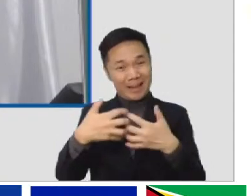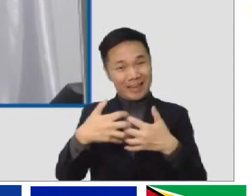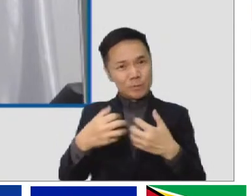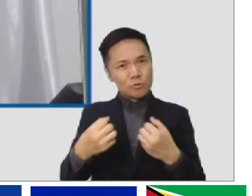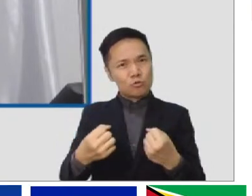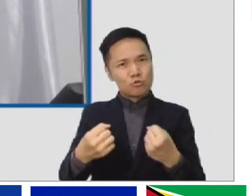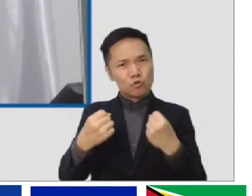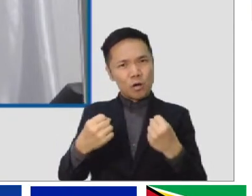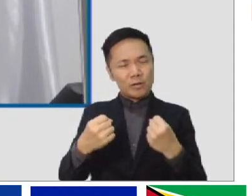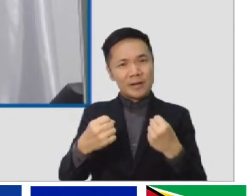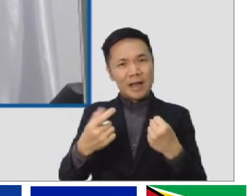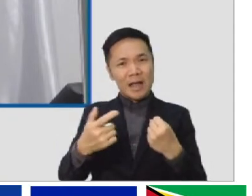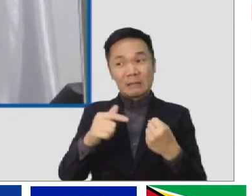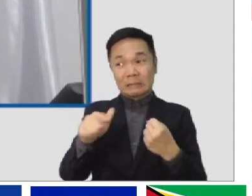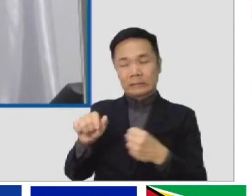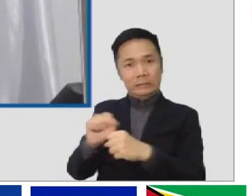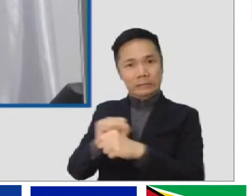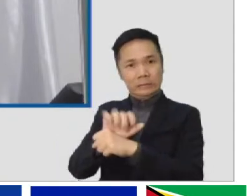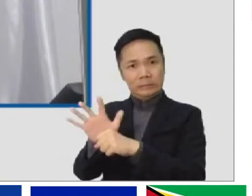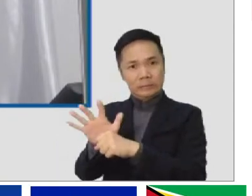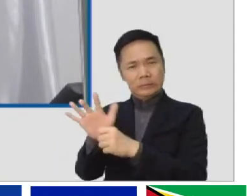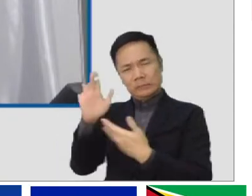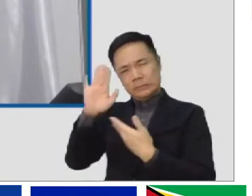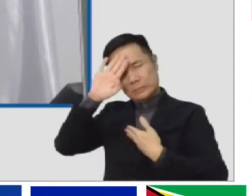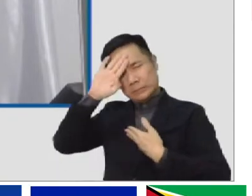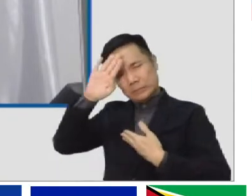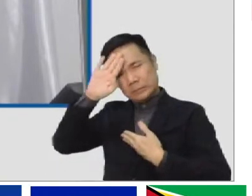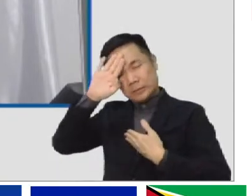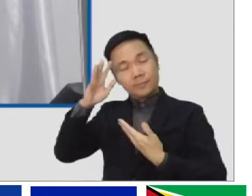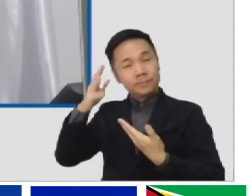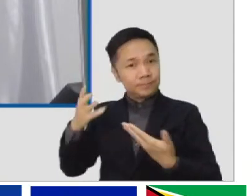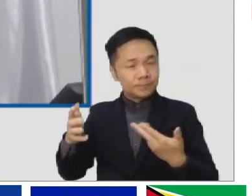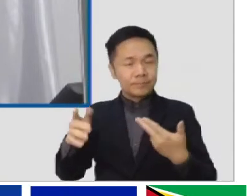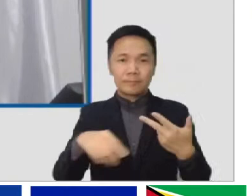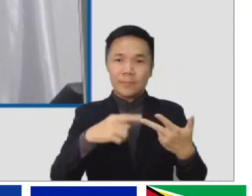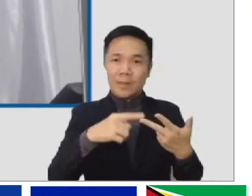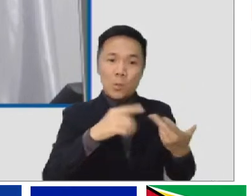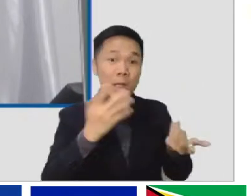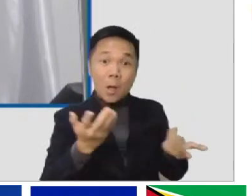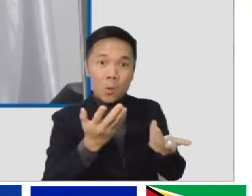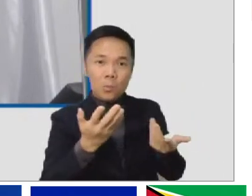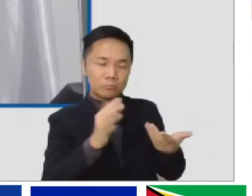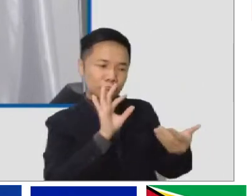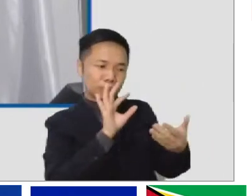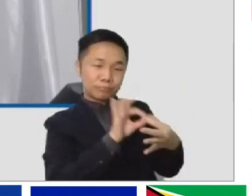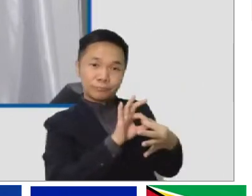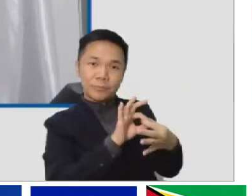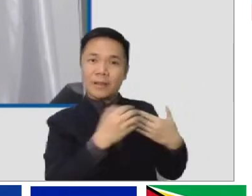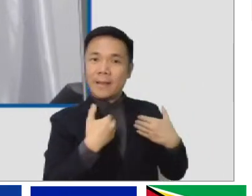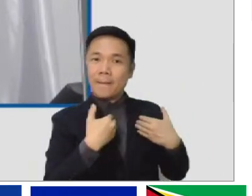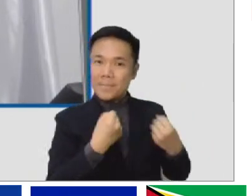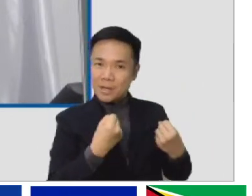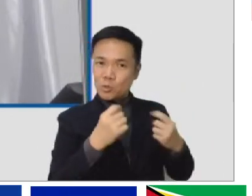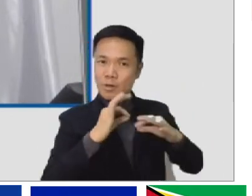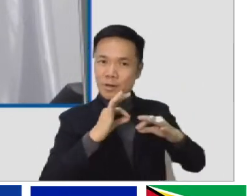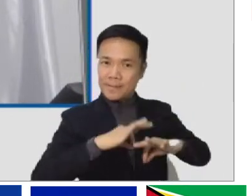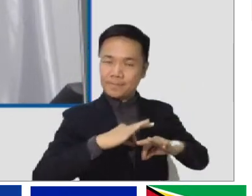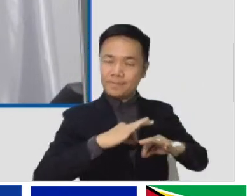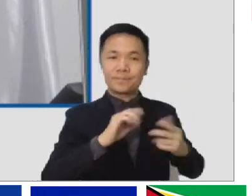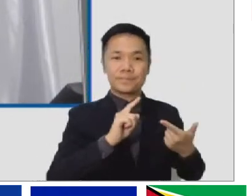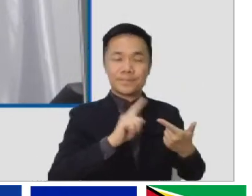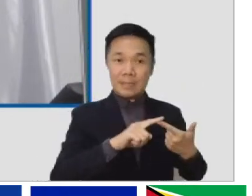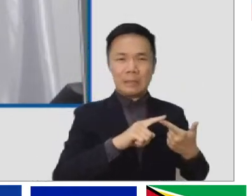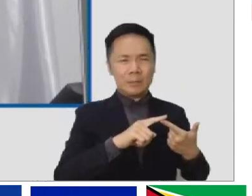these processes with the ministries of health, departments of health. We know that it is very difficult because